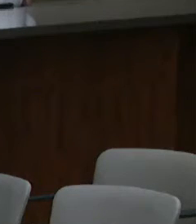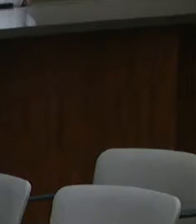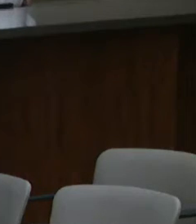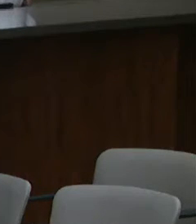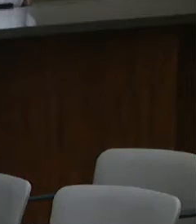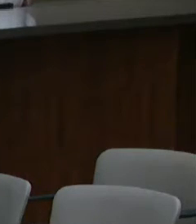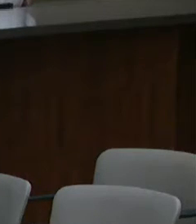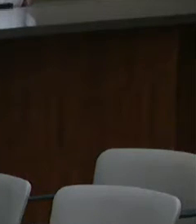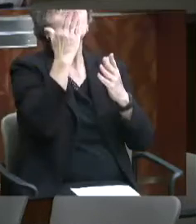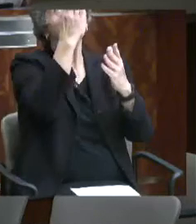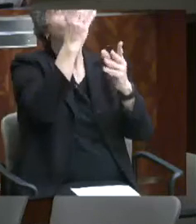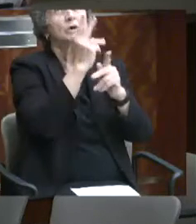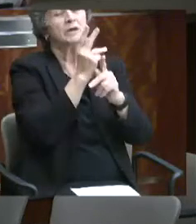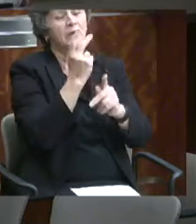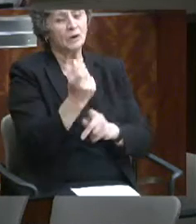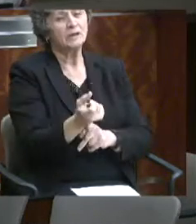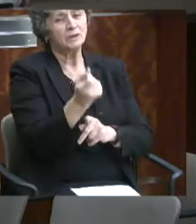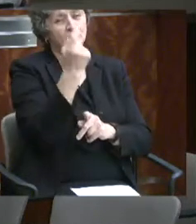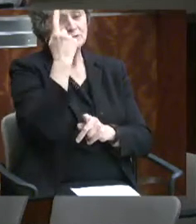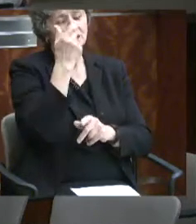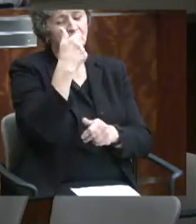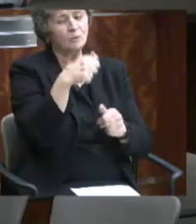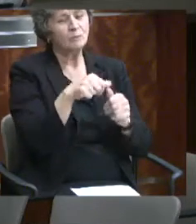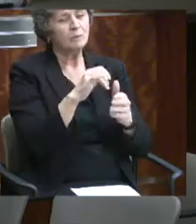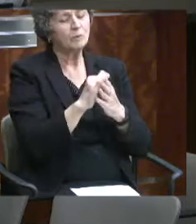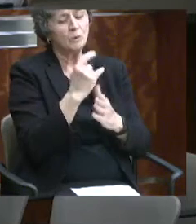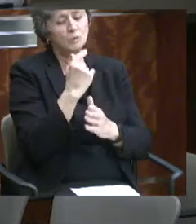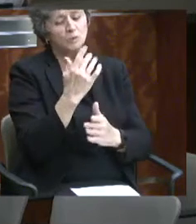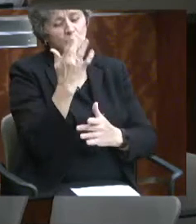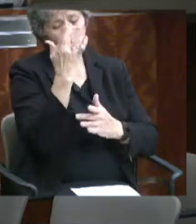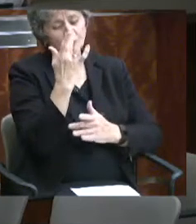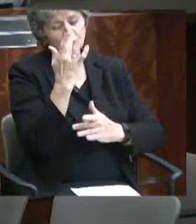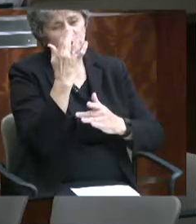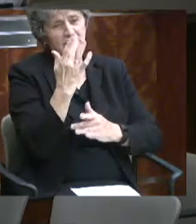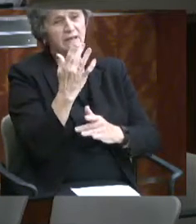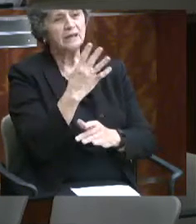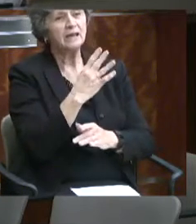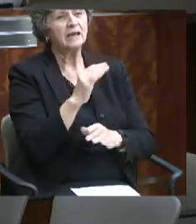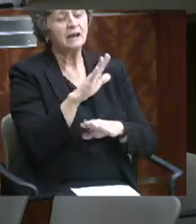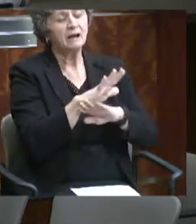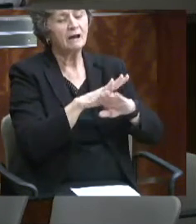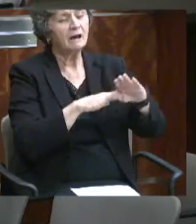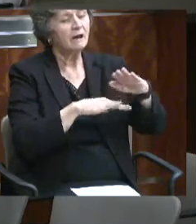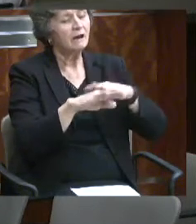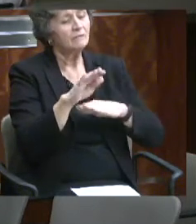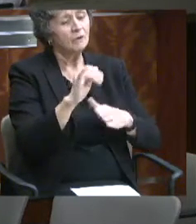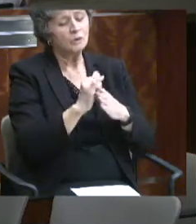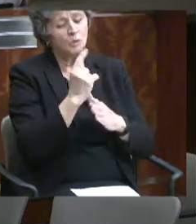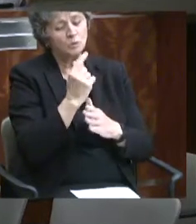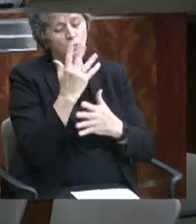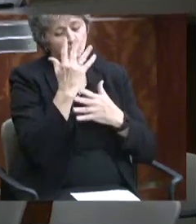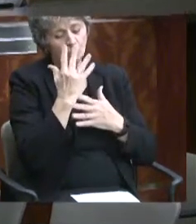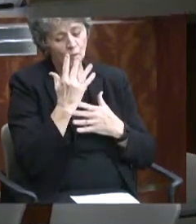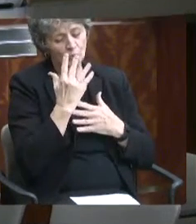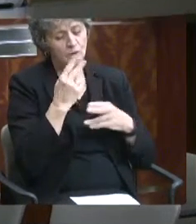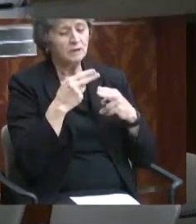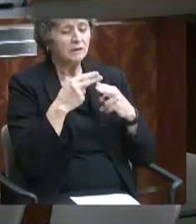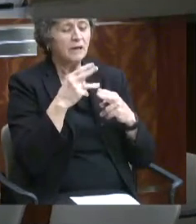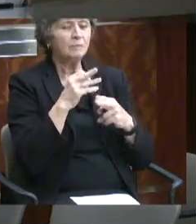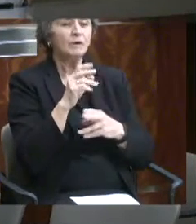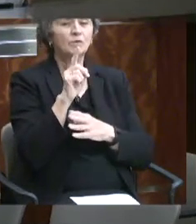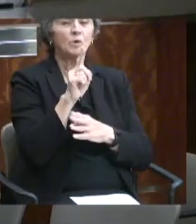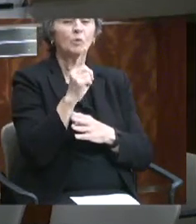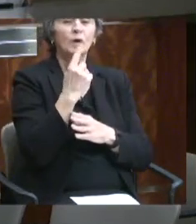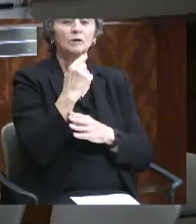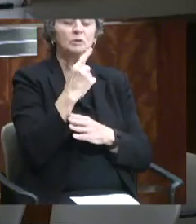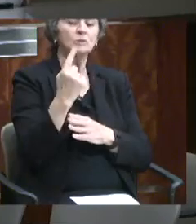and understanding. Remember those who lie upon a bed of affliction. Comfort those who mourn. In the name of the one who is Lord of